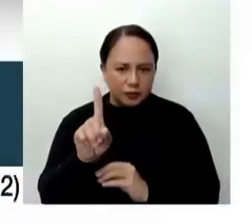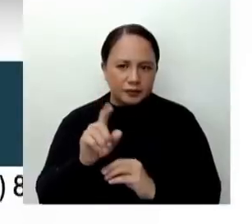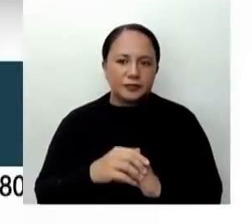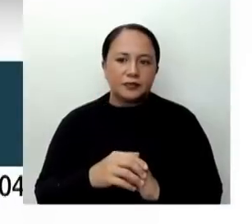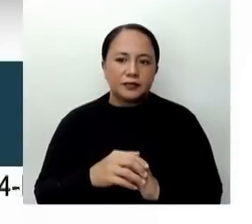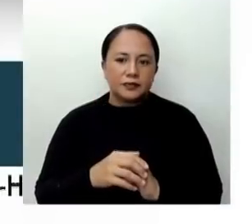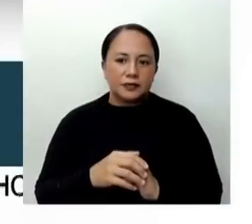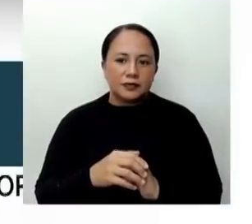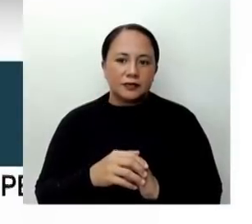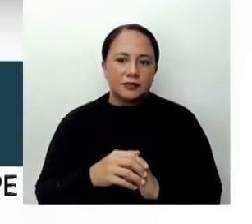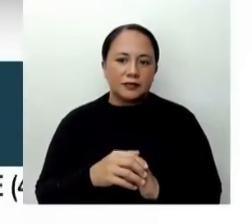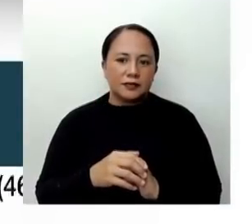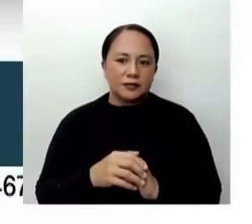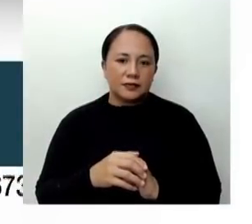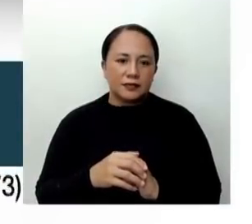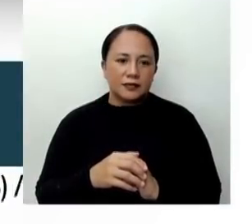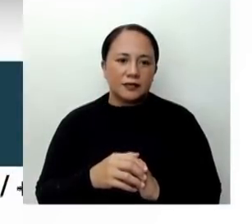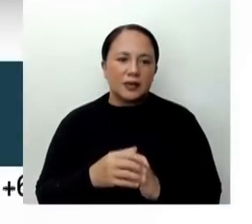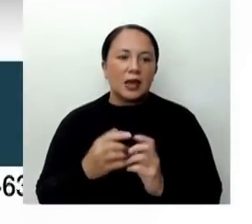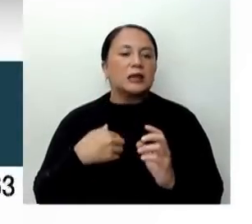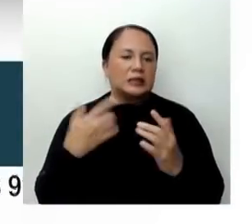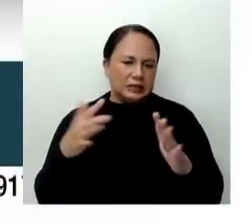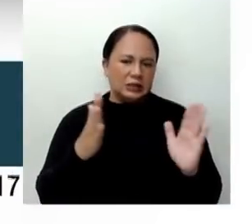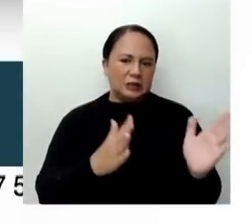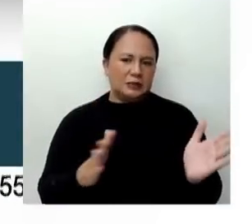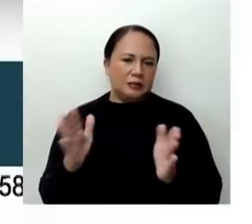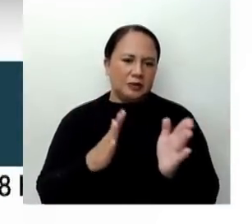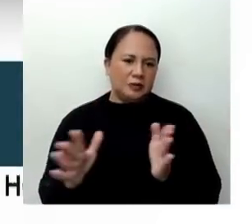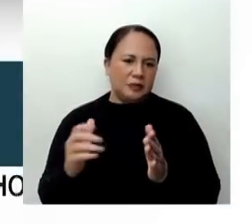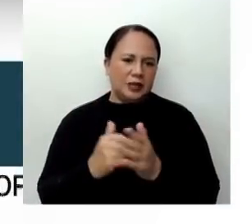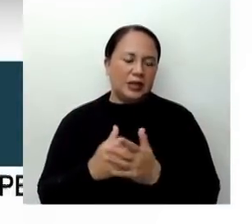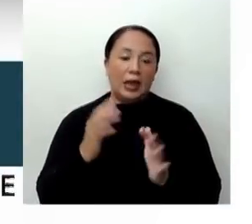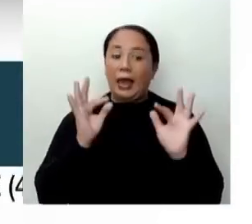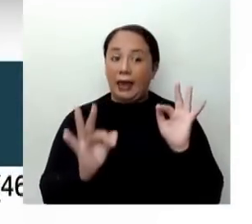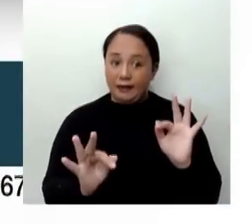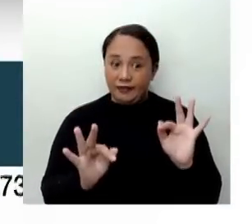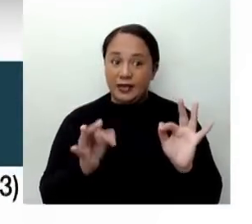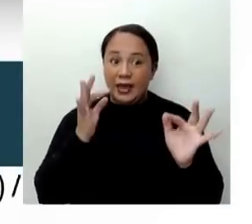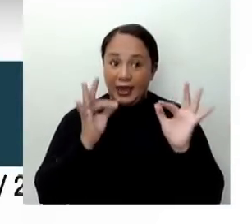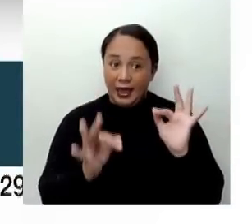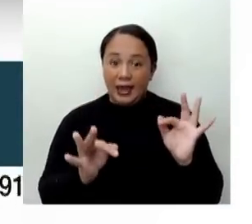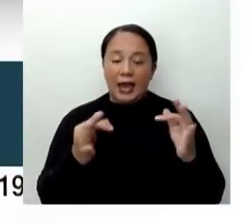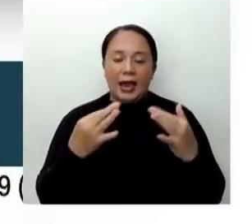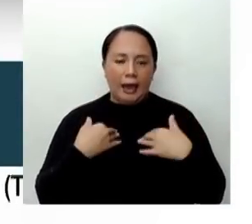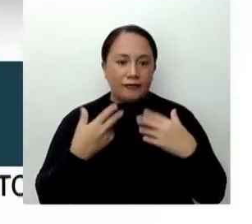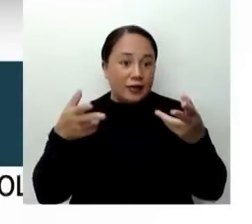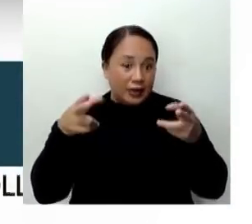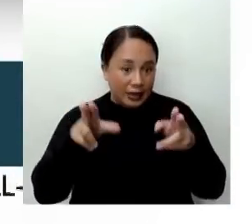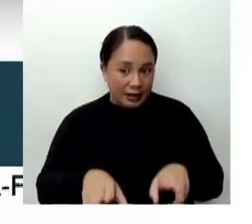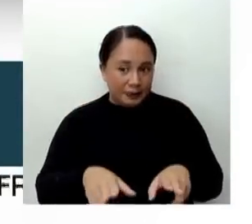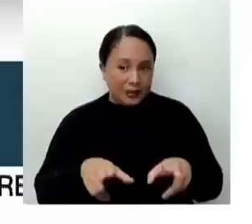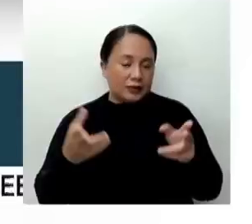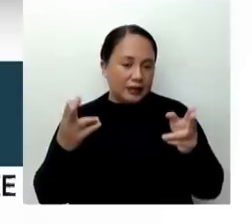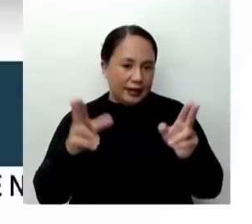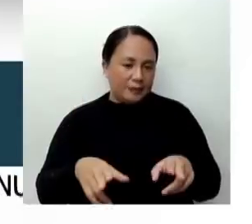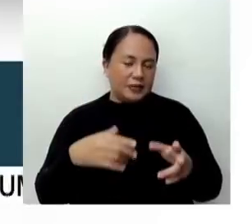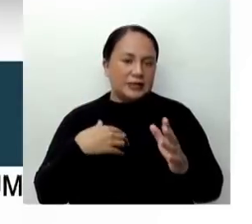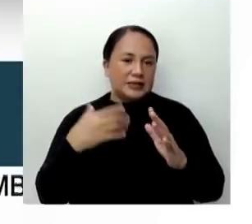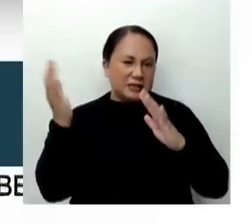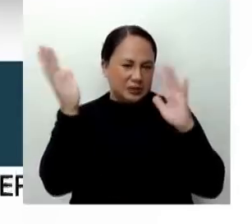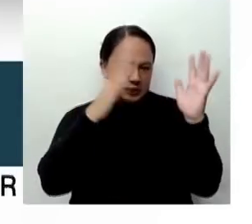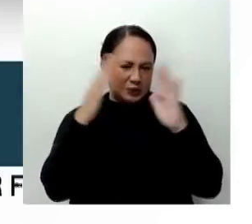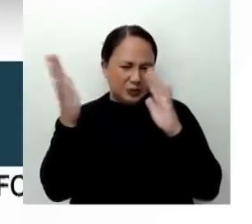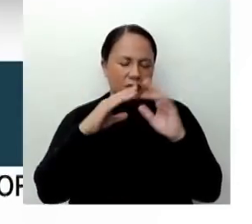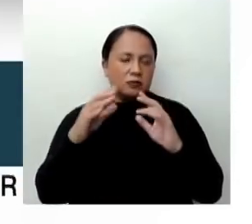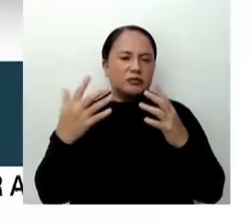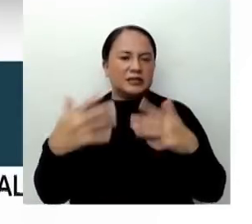Naka-prepare pa rin kami at naghahalda para sa kung sakasakali may magyari lalaman din sa bagyong ito. Preparado lang kami